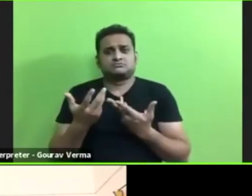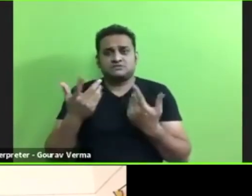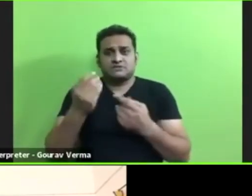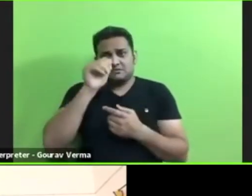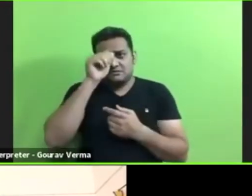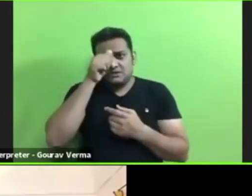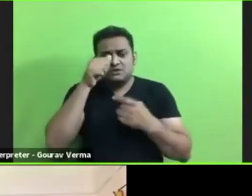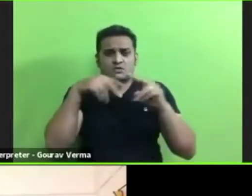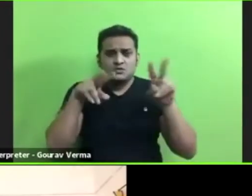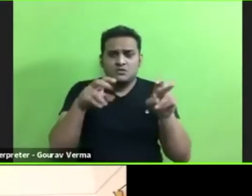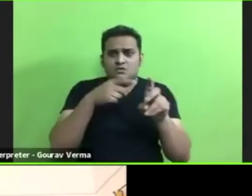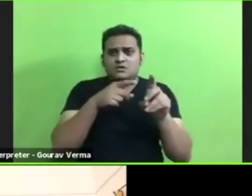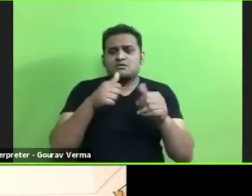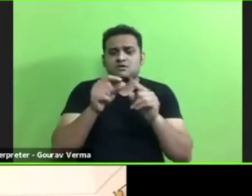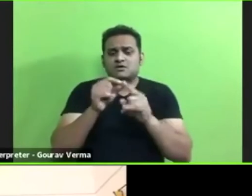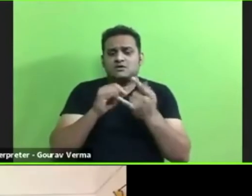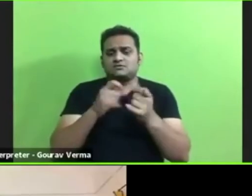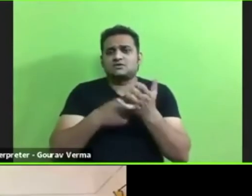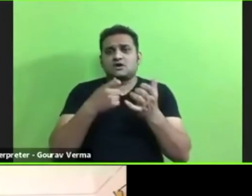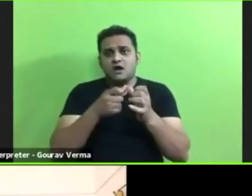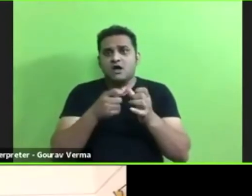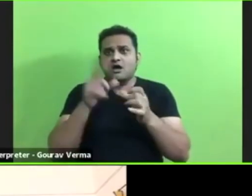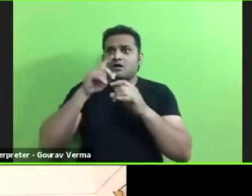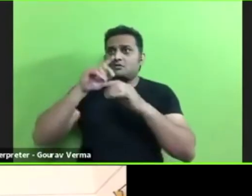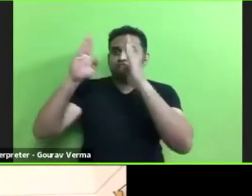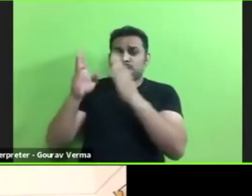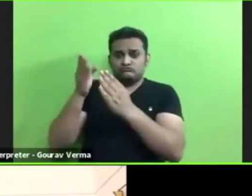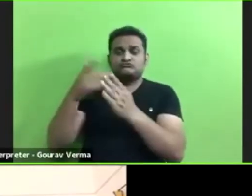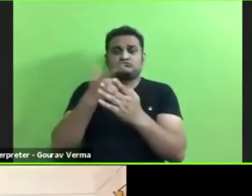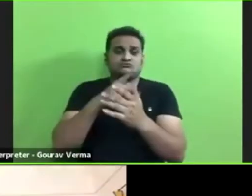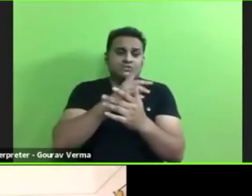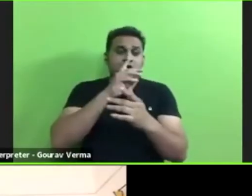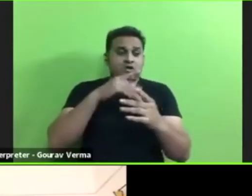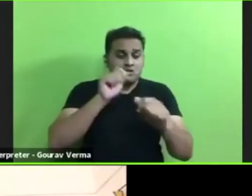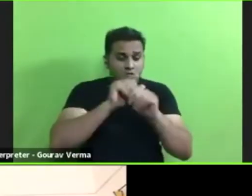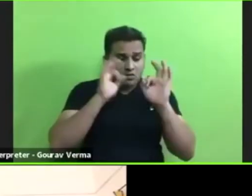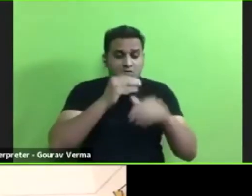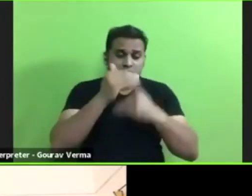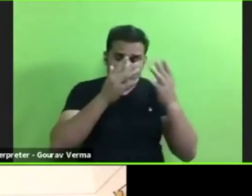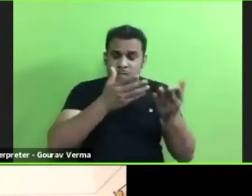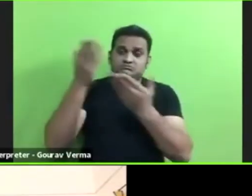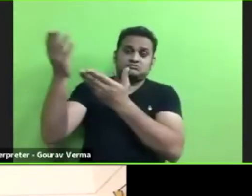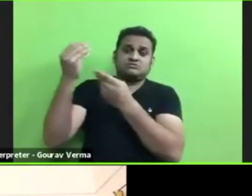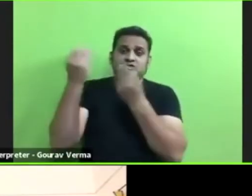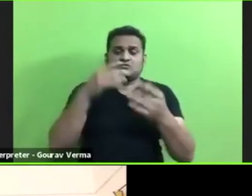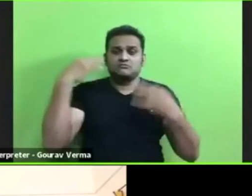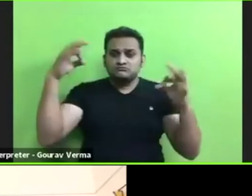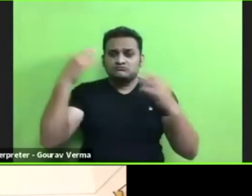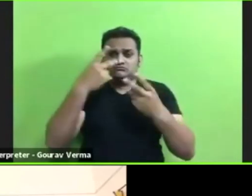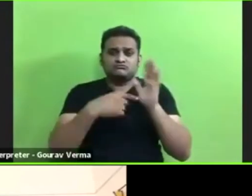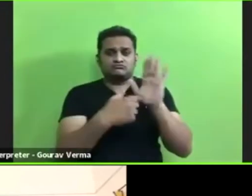canon of Apsaras being yours, you have access to Apsaras, and they perform.